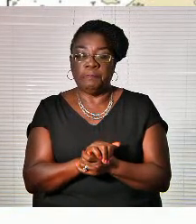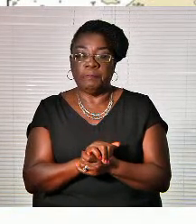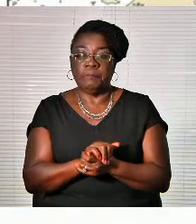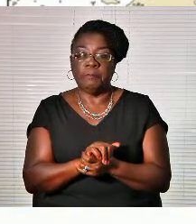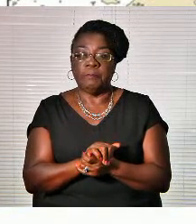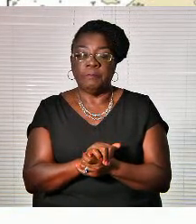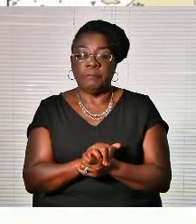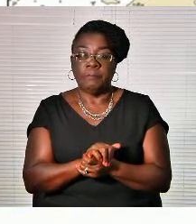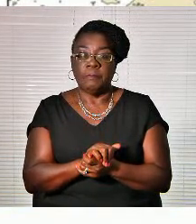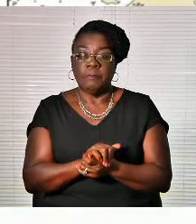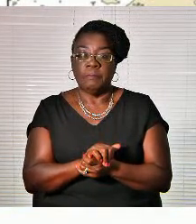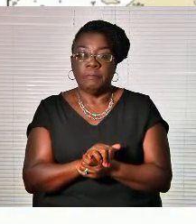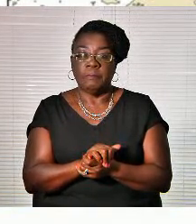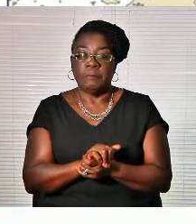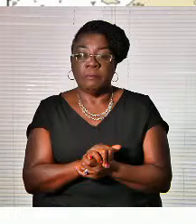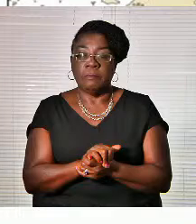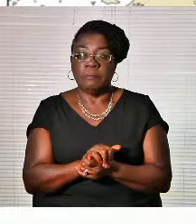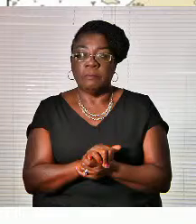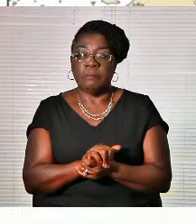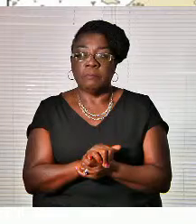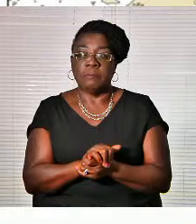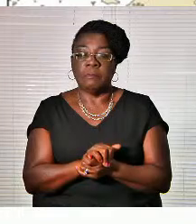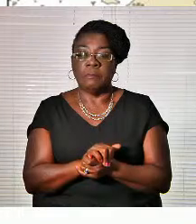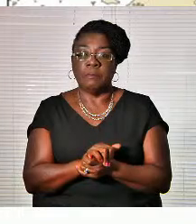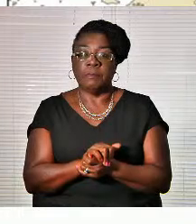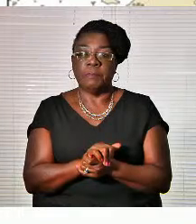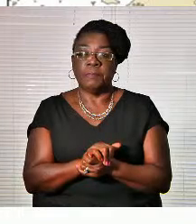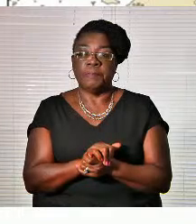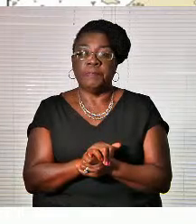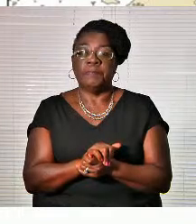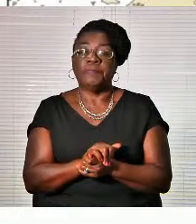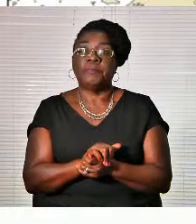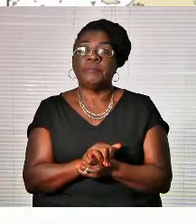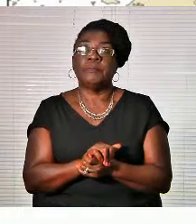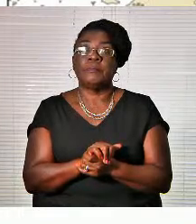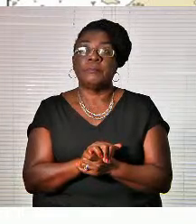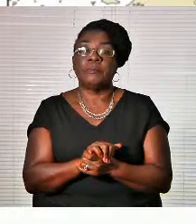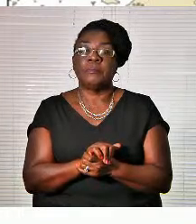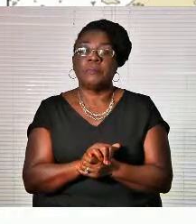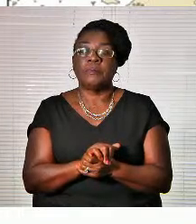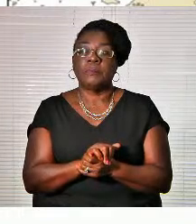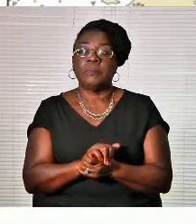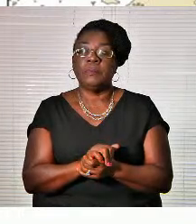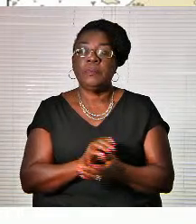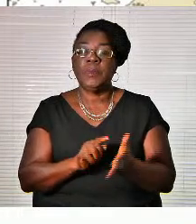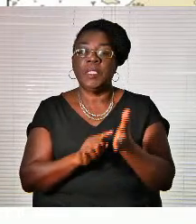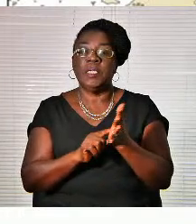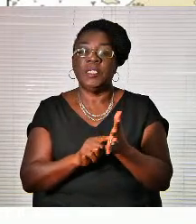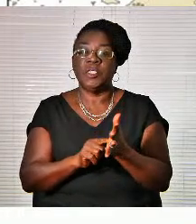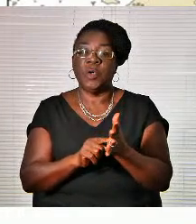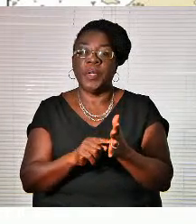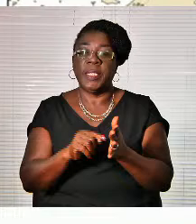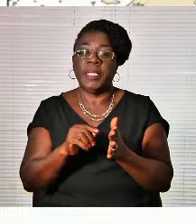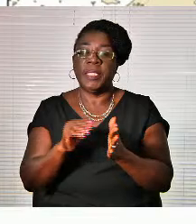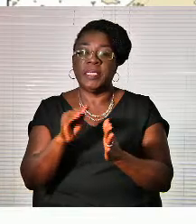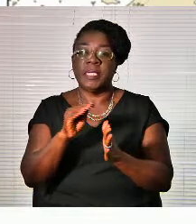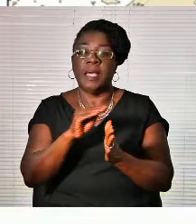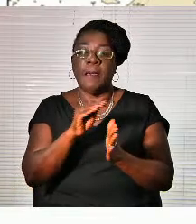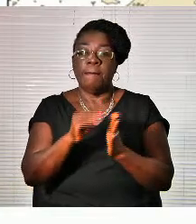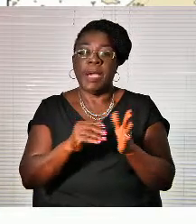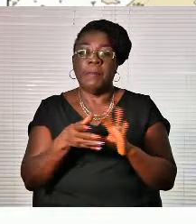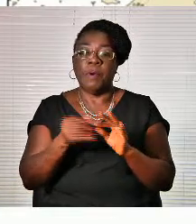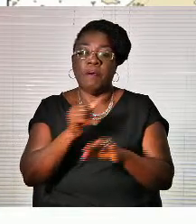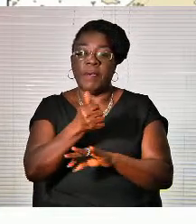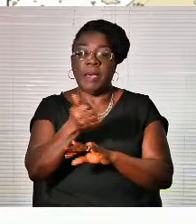Now, I intentionally put this map of Abaco here. We have been consistently